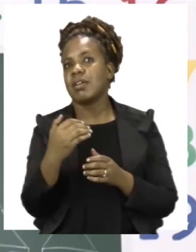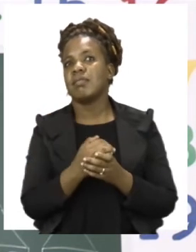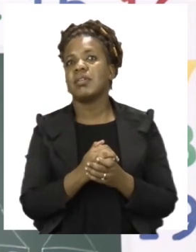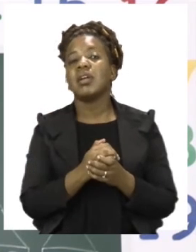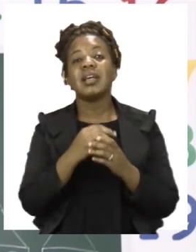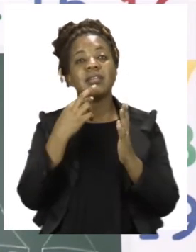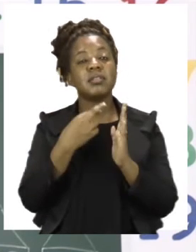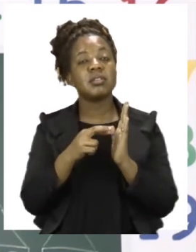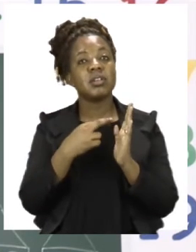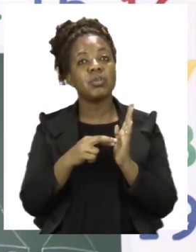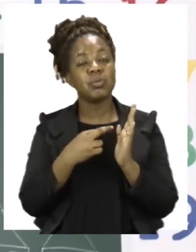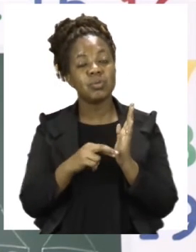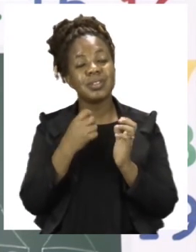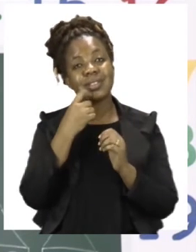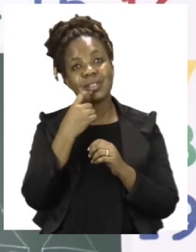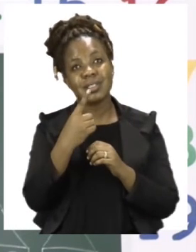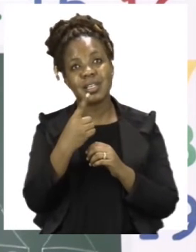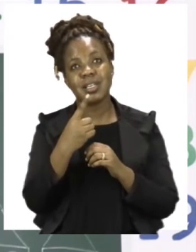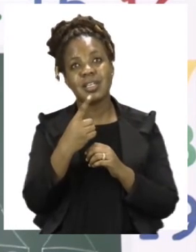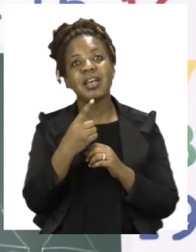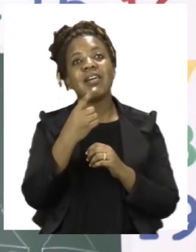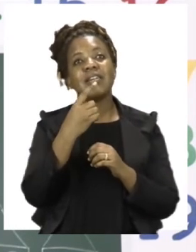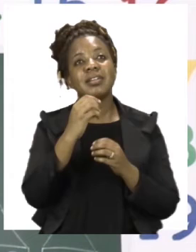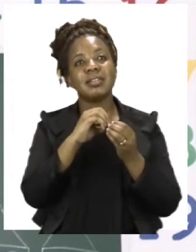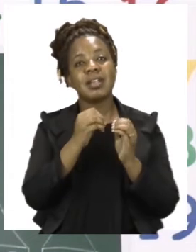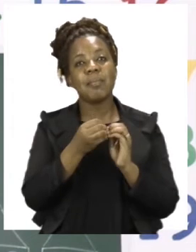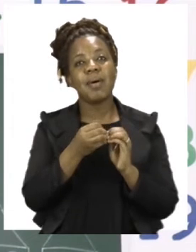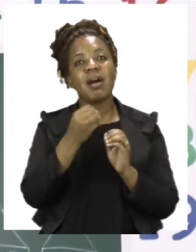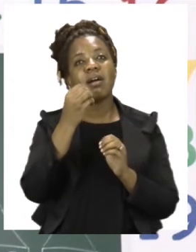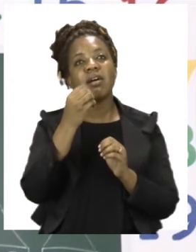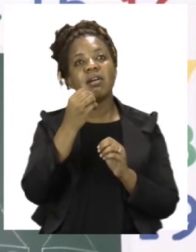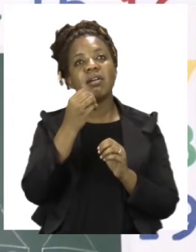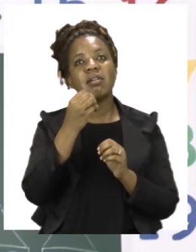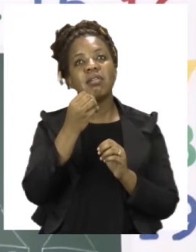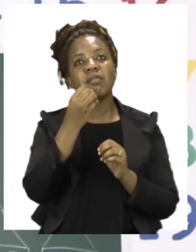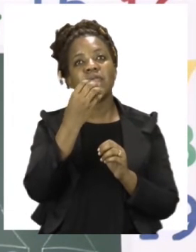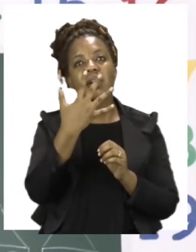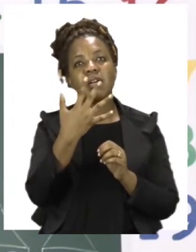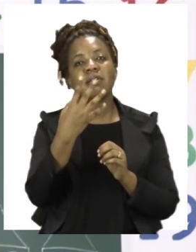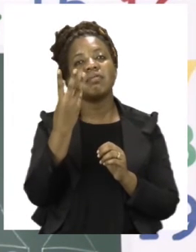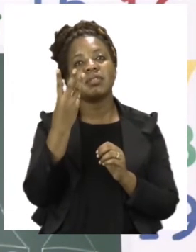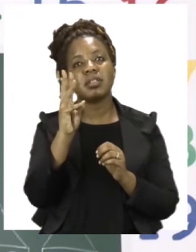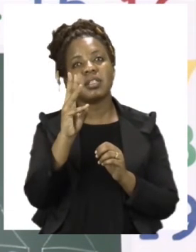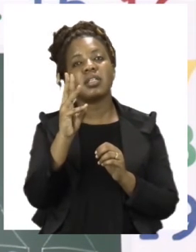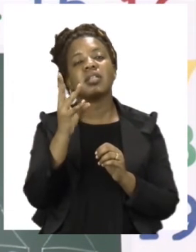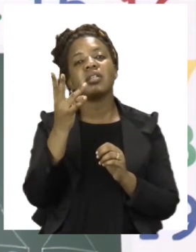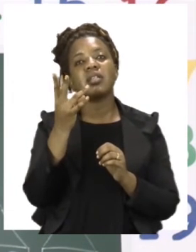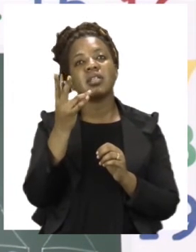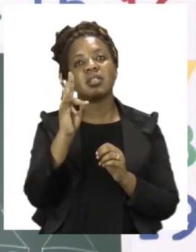So we come back to our rule where it says any numbers that have